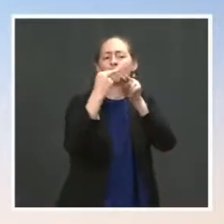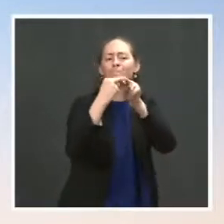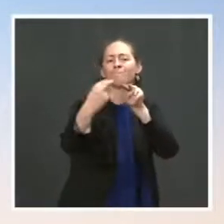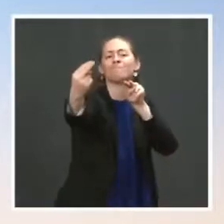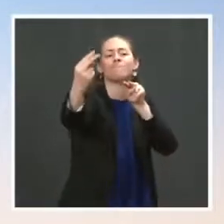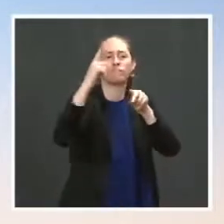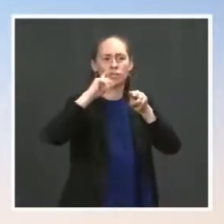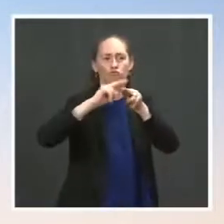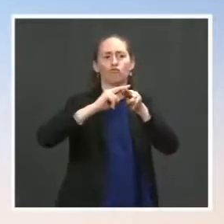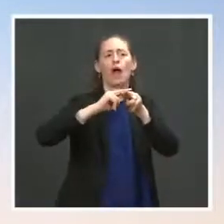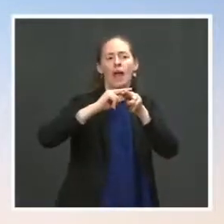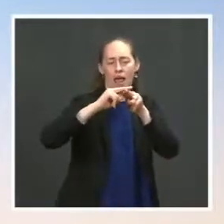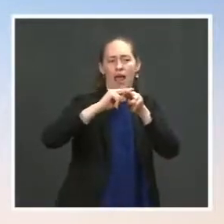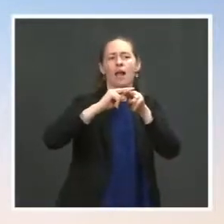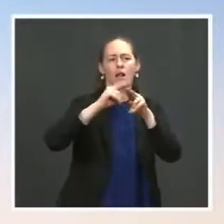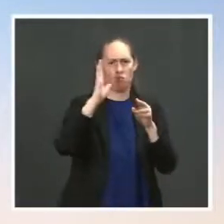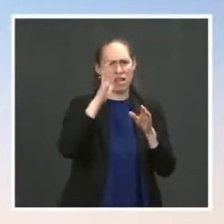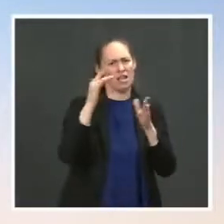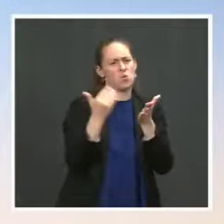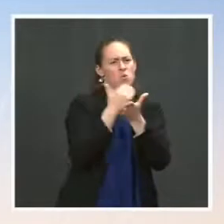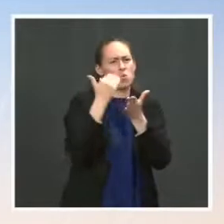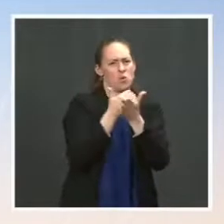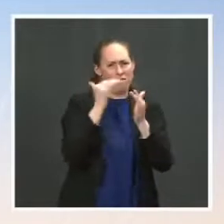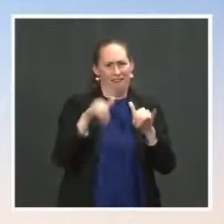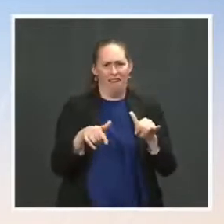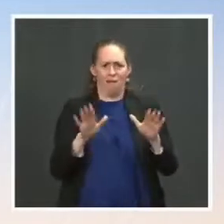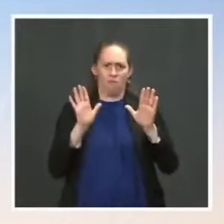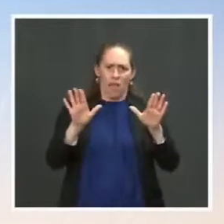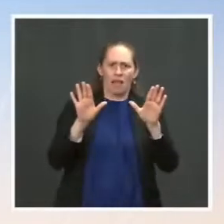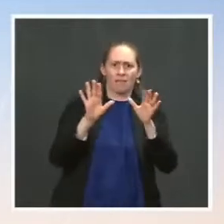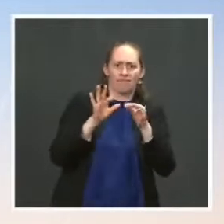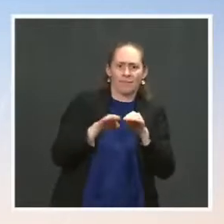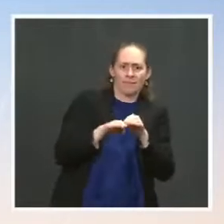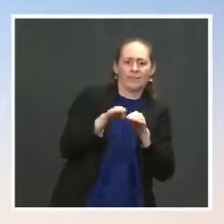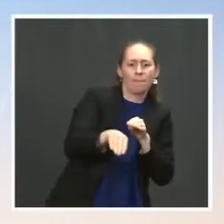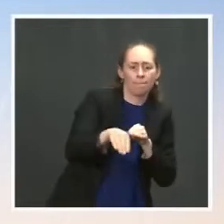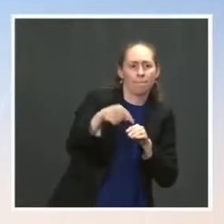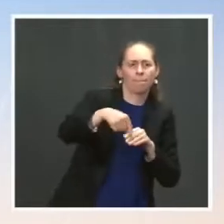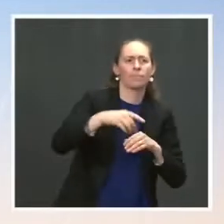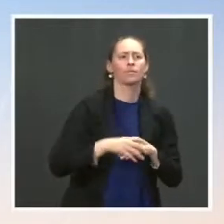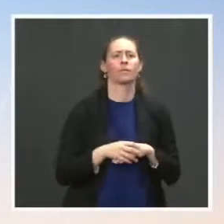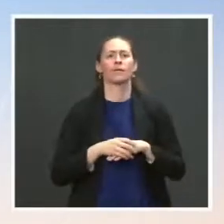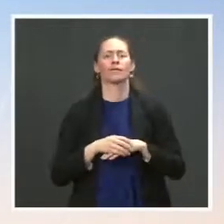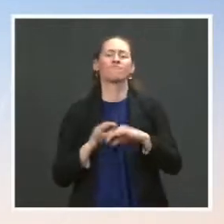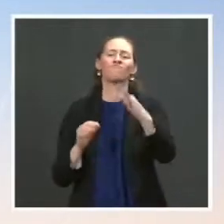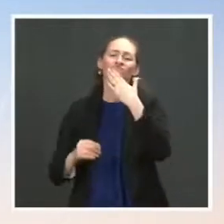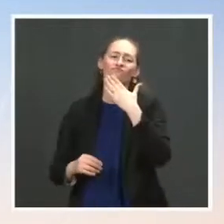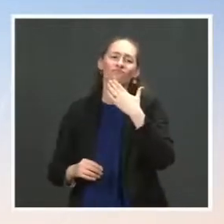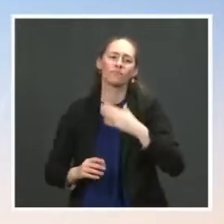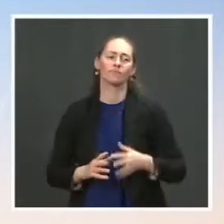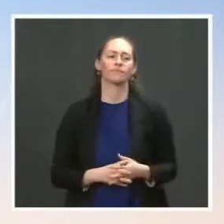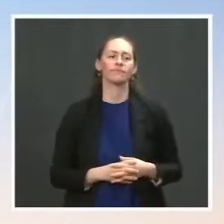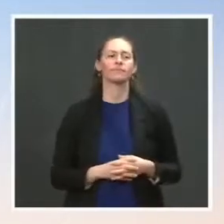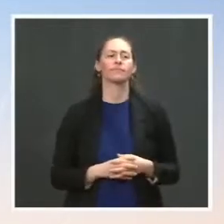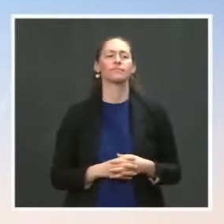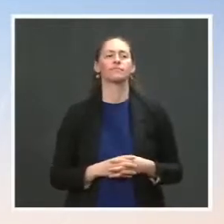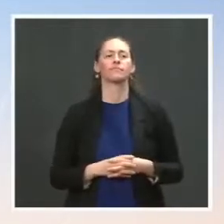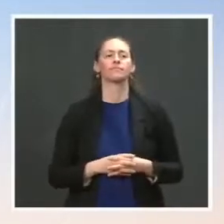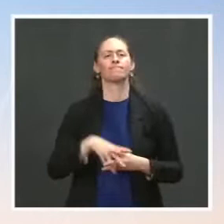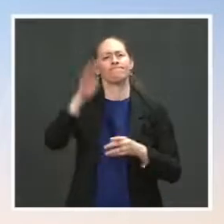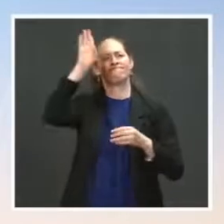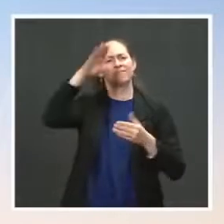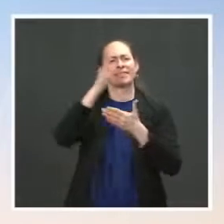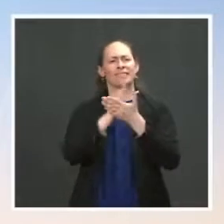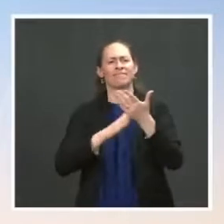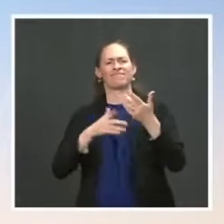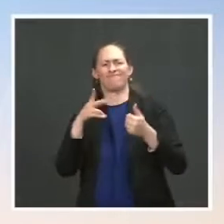fantastic beginning for a new chapter in American rail. Josh? Thanks for doing this. As you know, there's been some criticism about the corporate tax